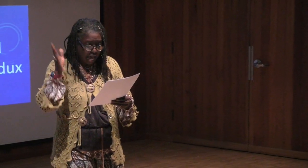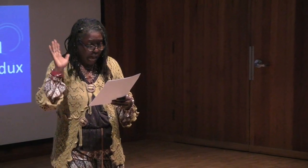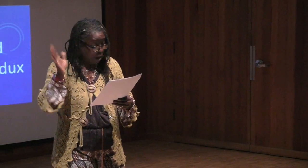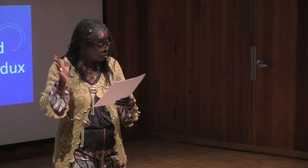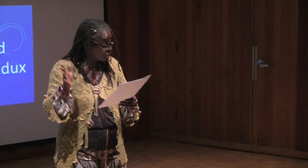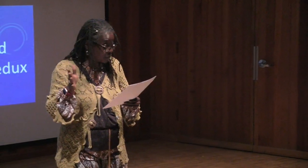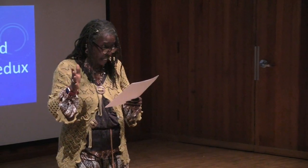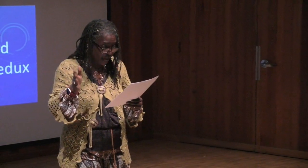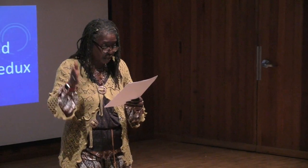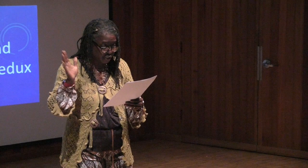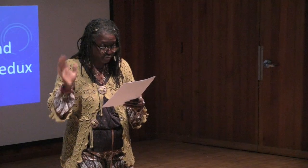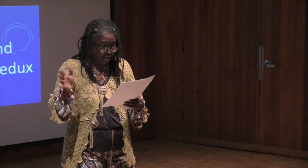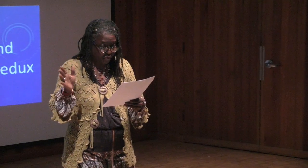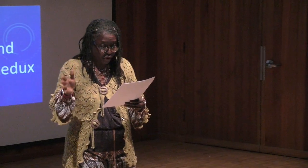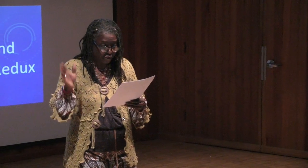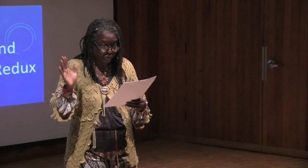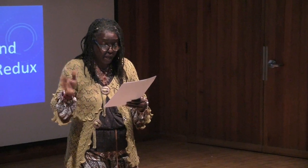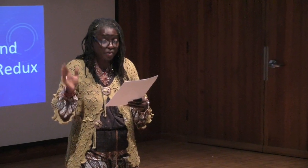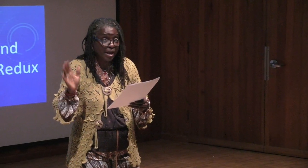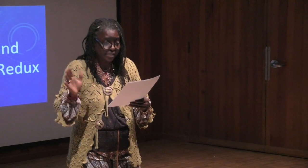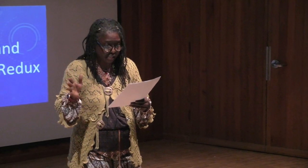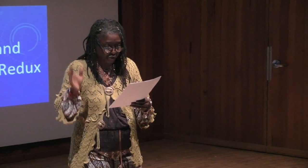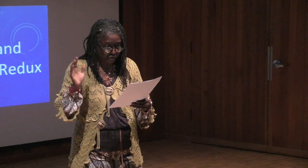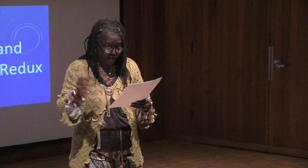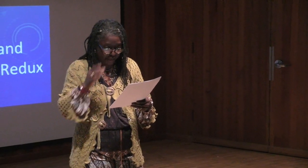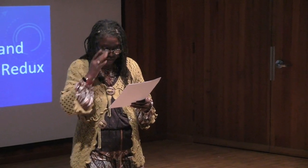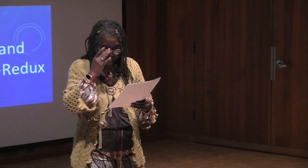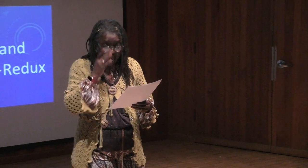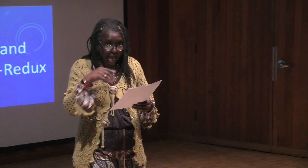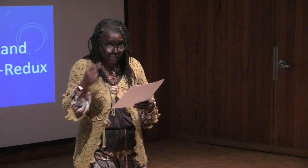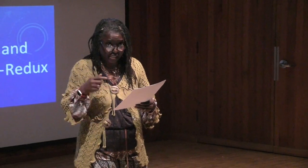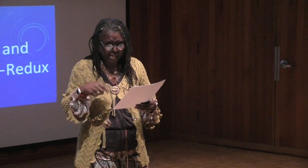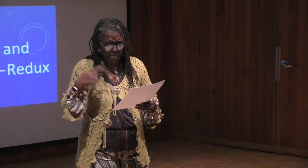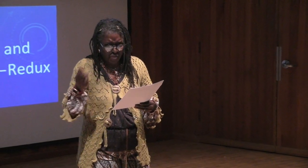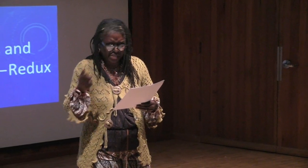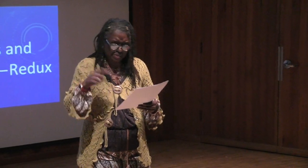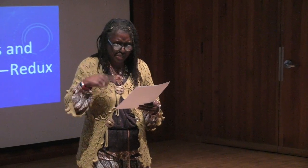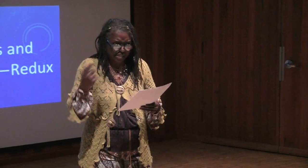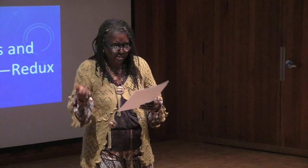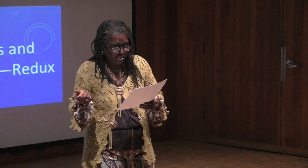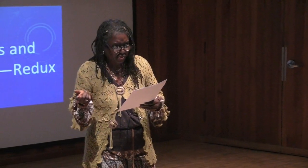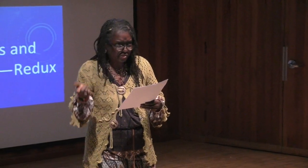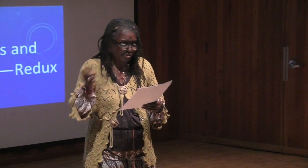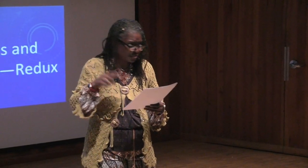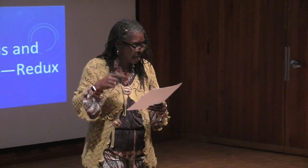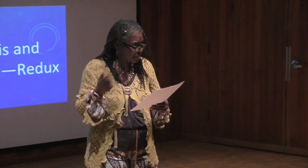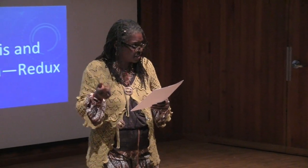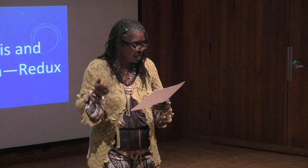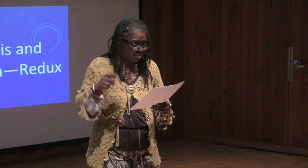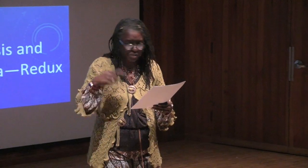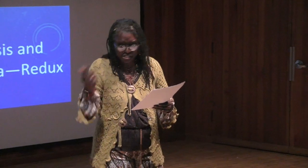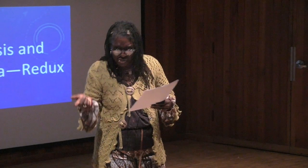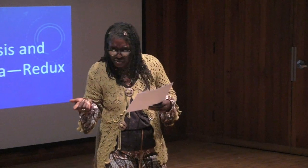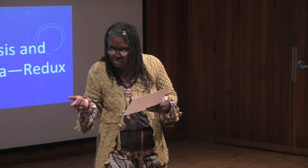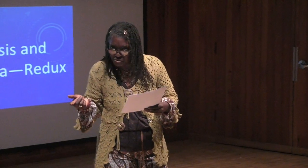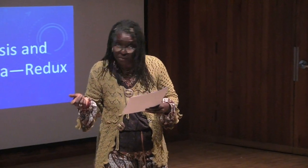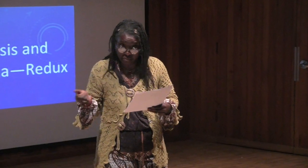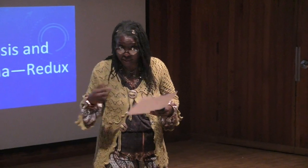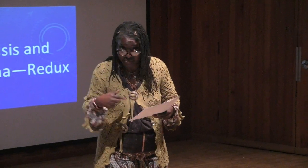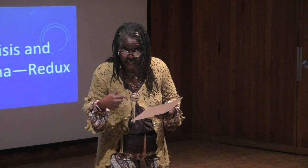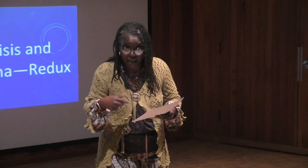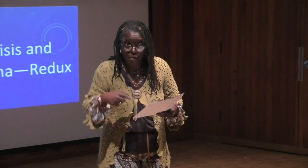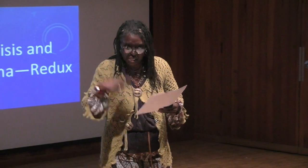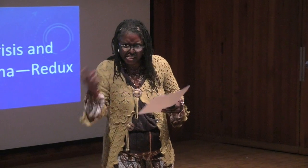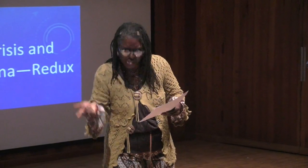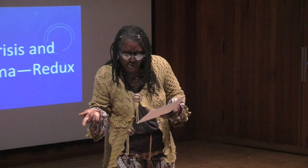yes, I will slow down and spread the word to other SSU faculty. I actually said, was it a student or a faculty? Was it a student that you,